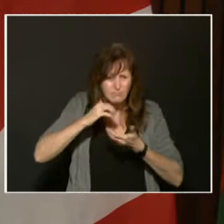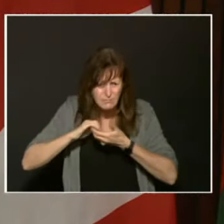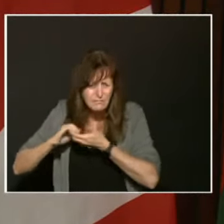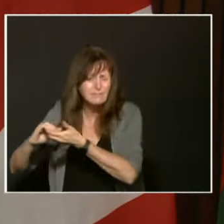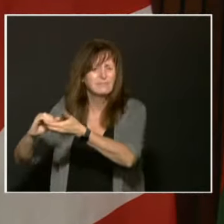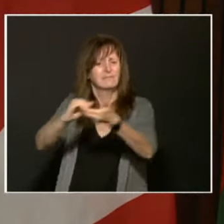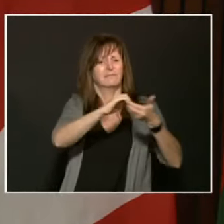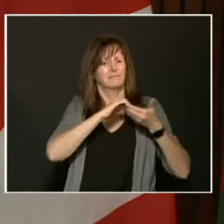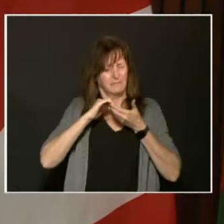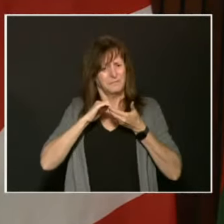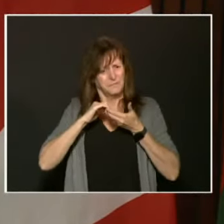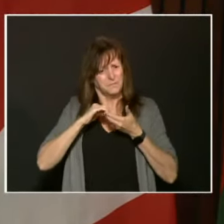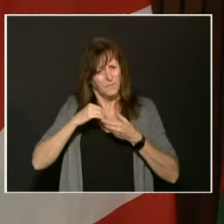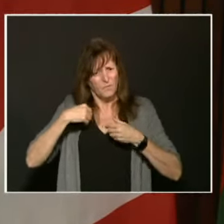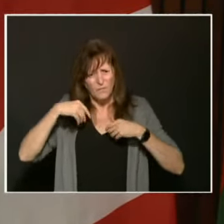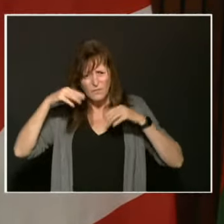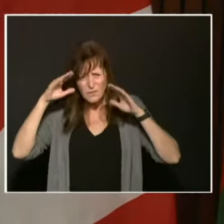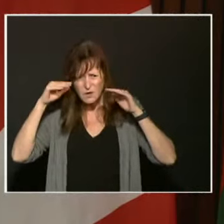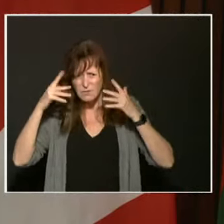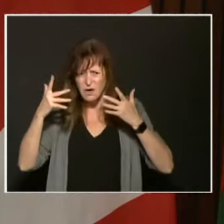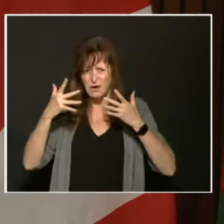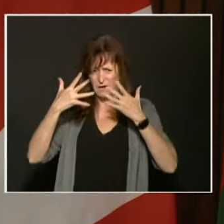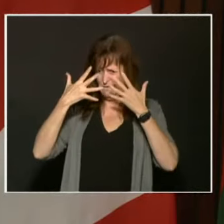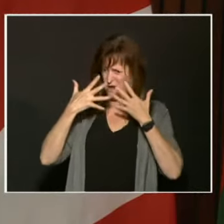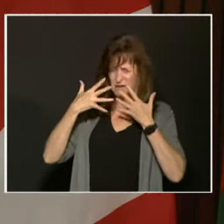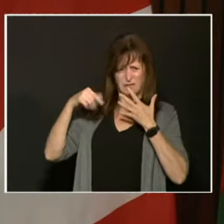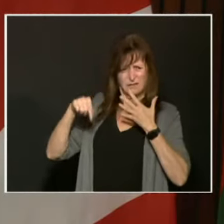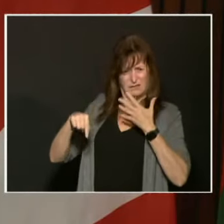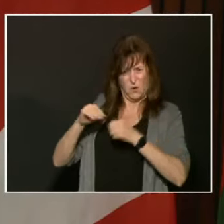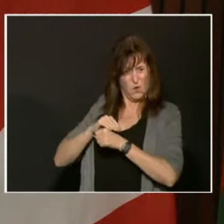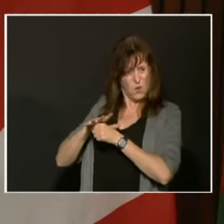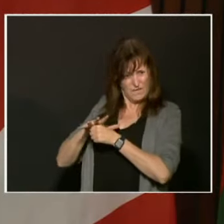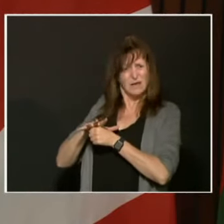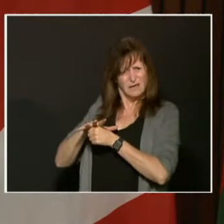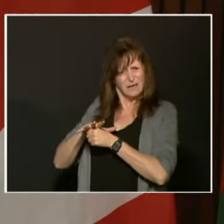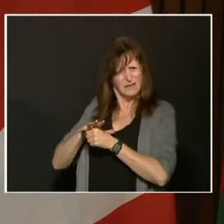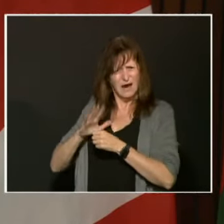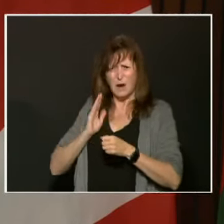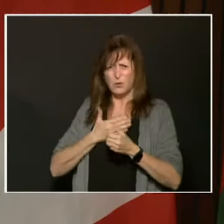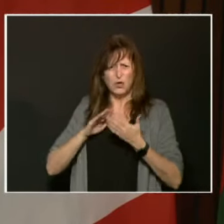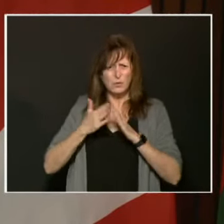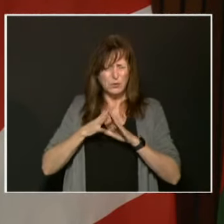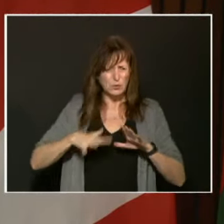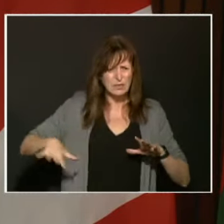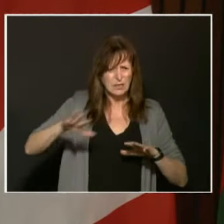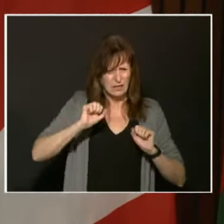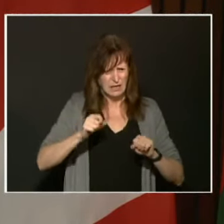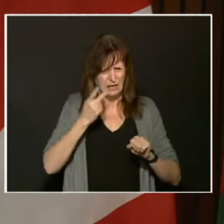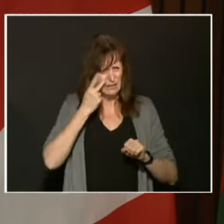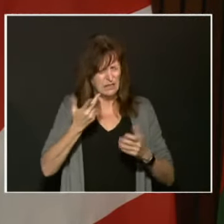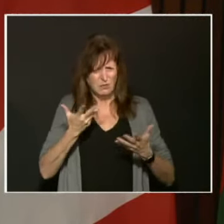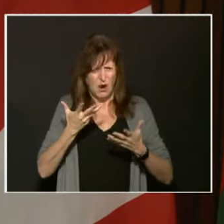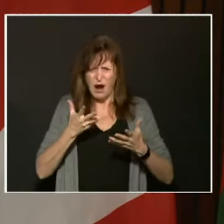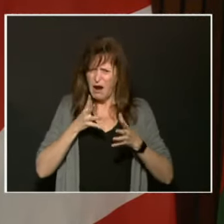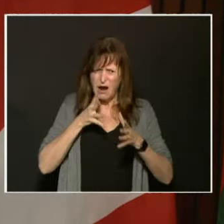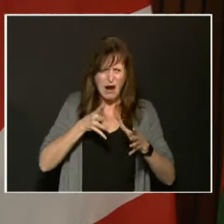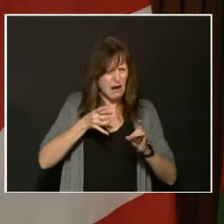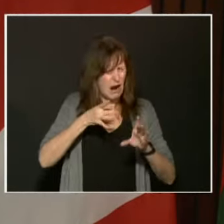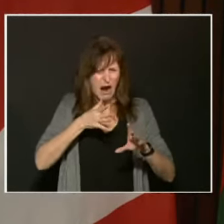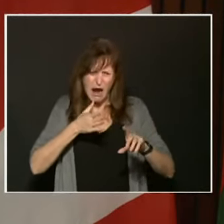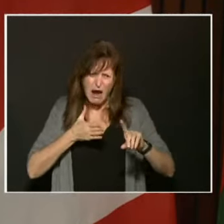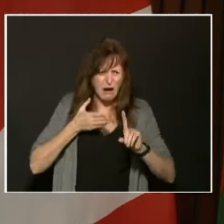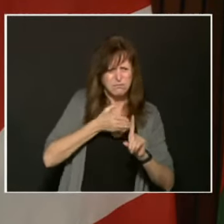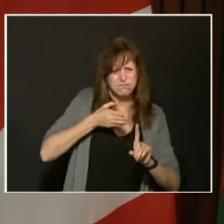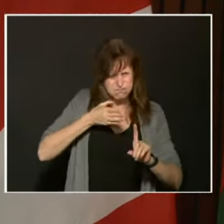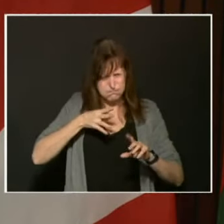on the tragedy of COVID, our communities have been suffering from acts of hatred in London, reminders of the tragedy of residential schools, homophobic